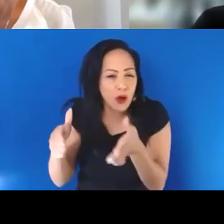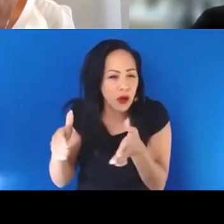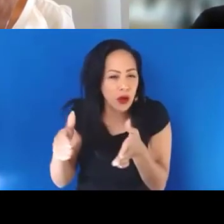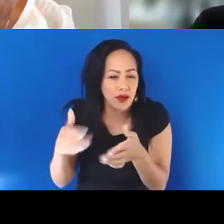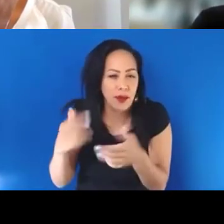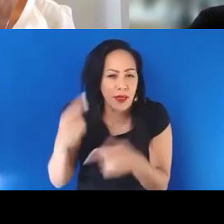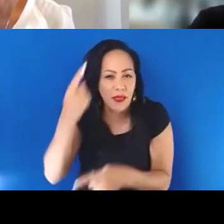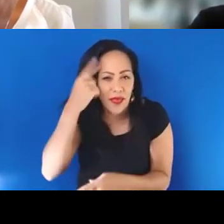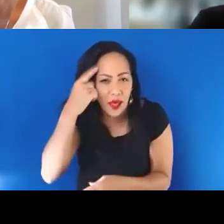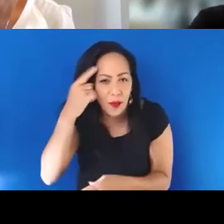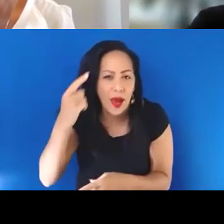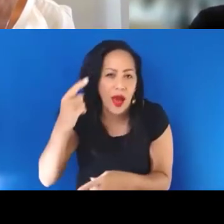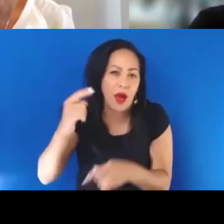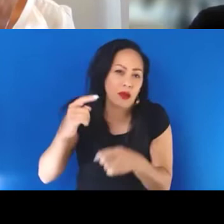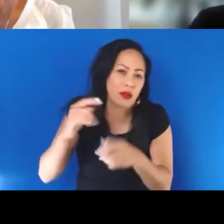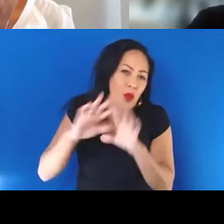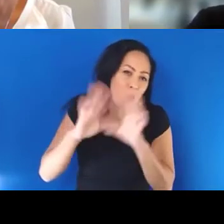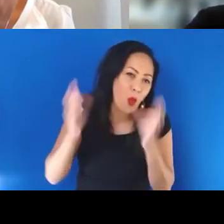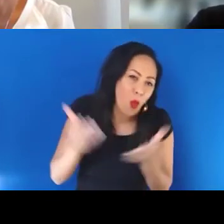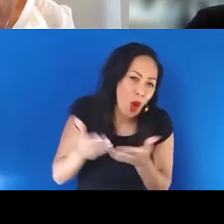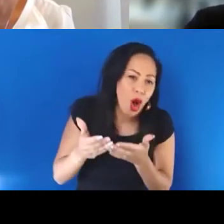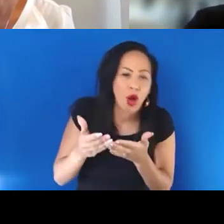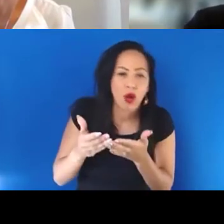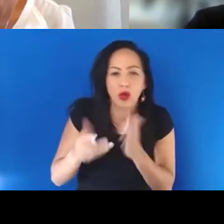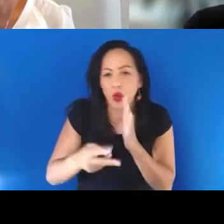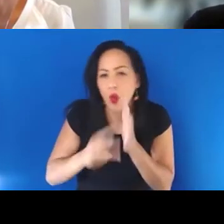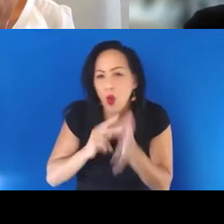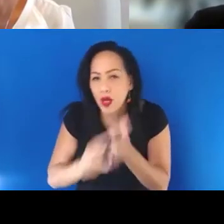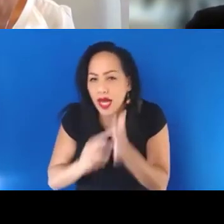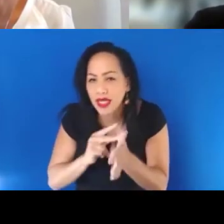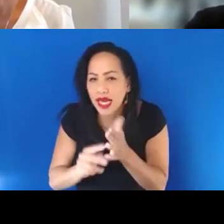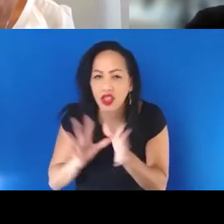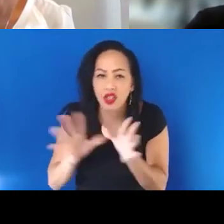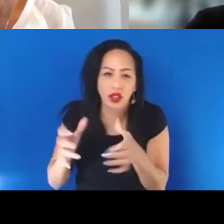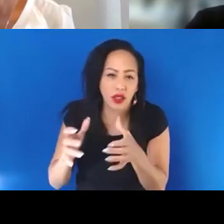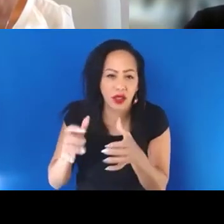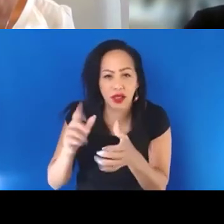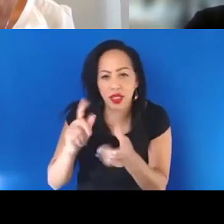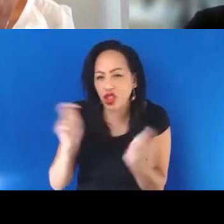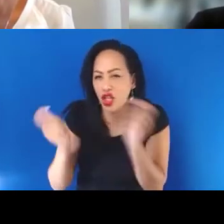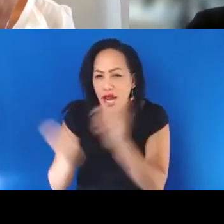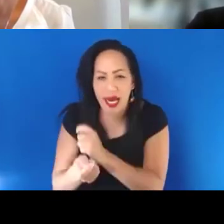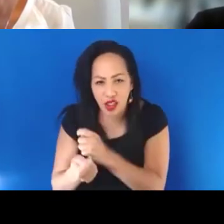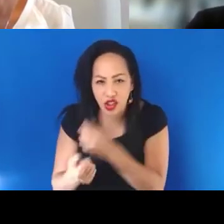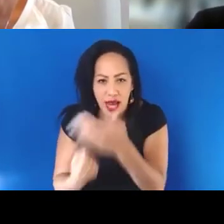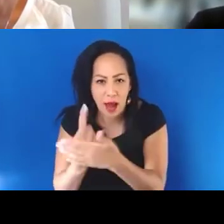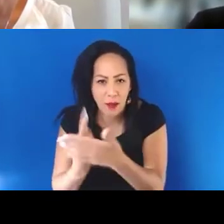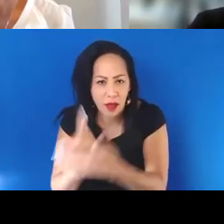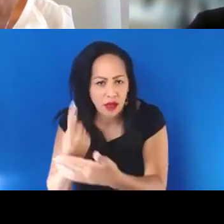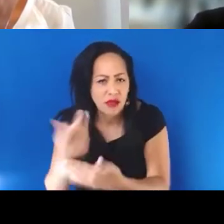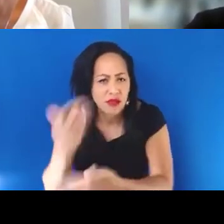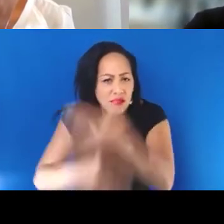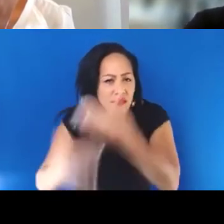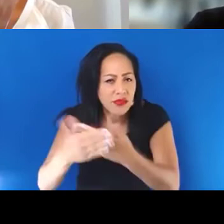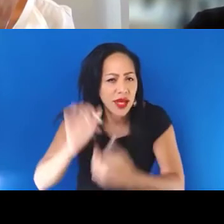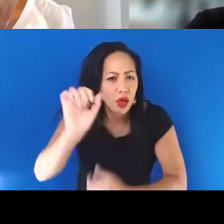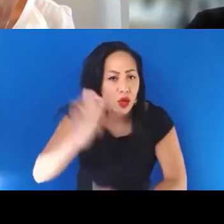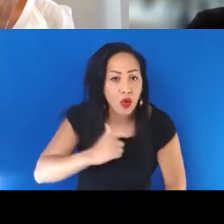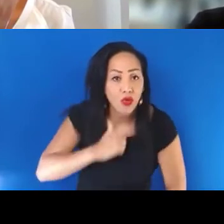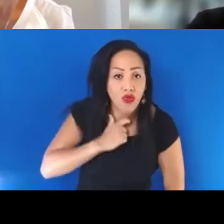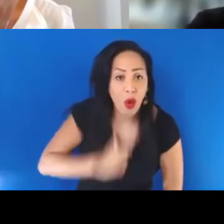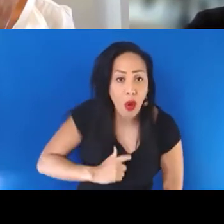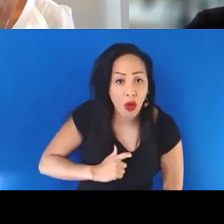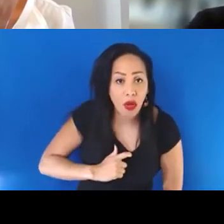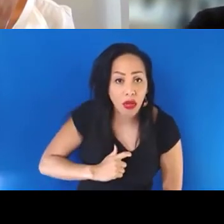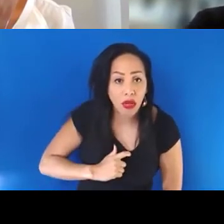where change takes place in a different way, let's say. Could you tell us a little bit about your role and maybe what you